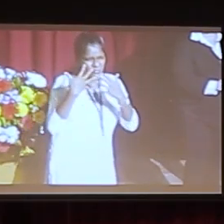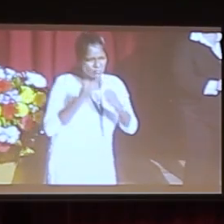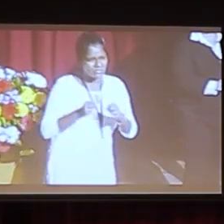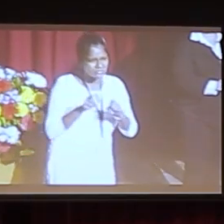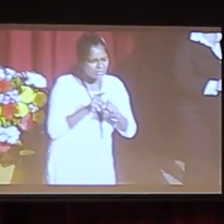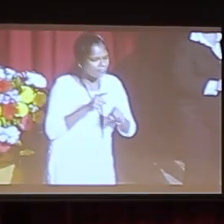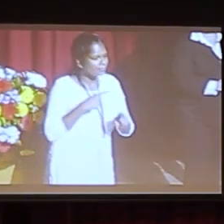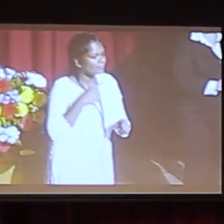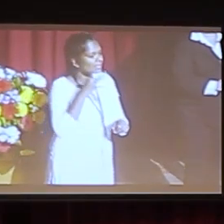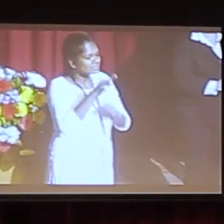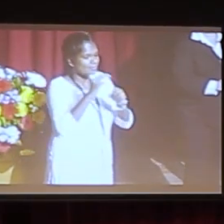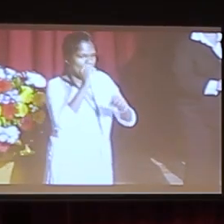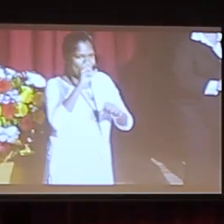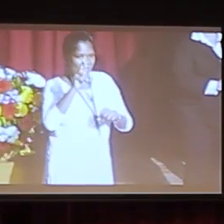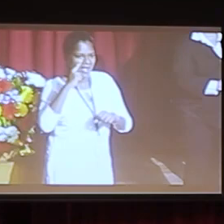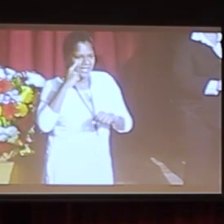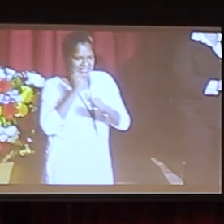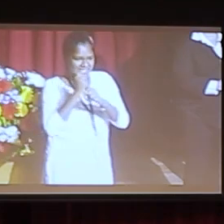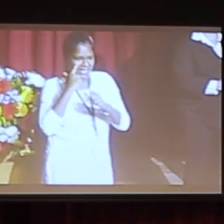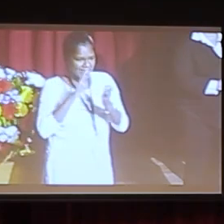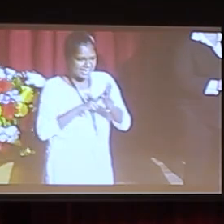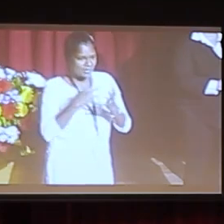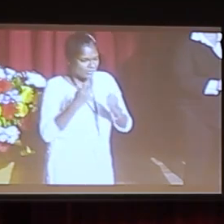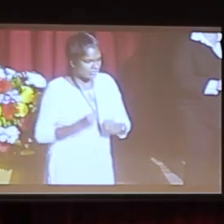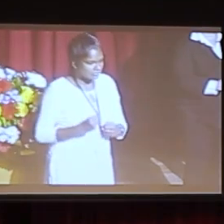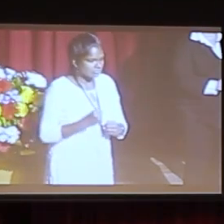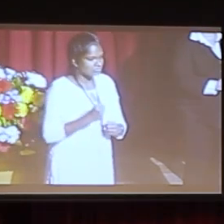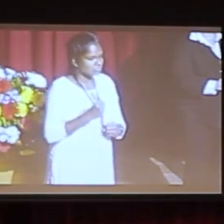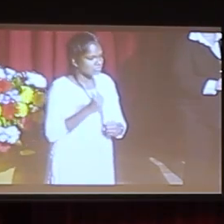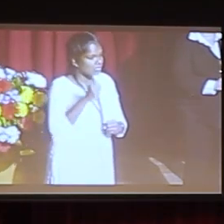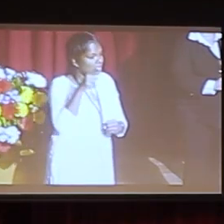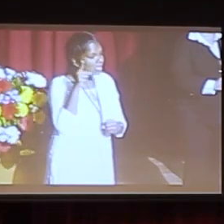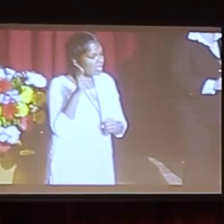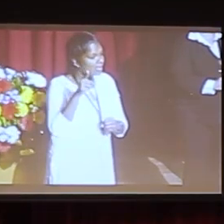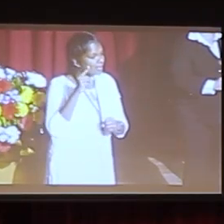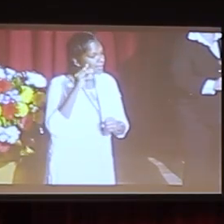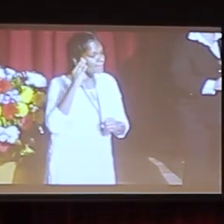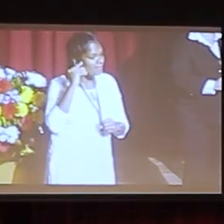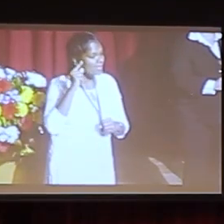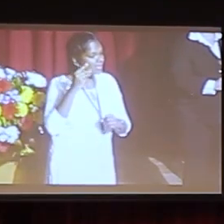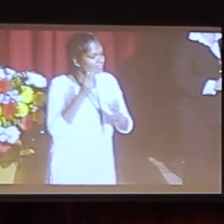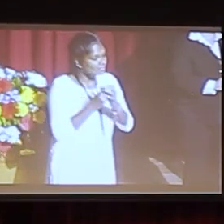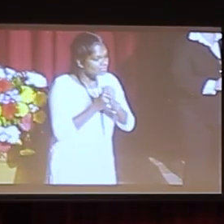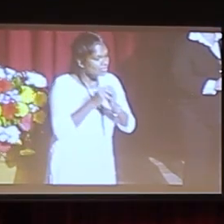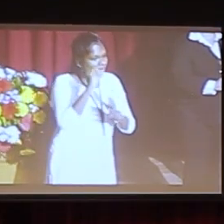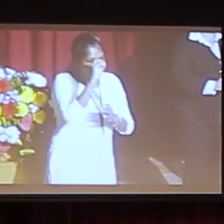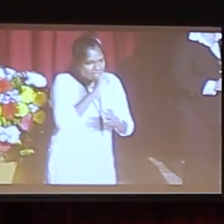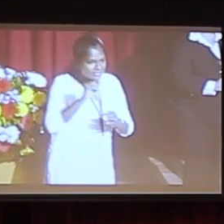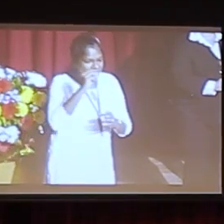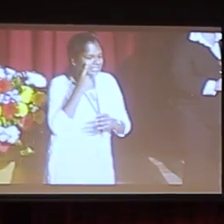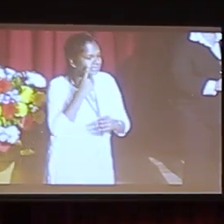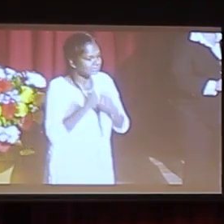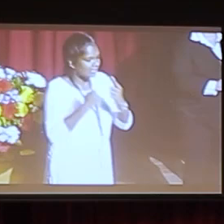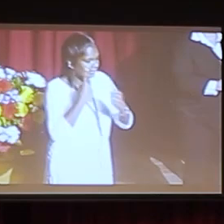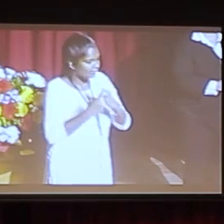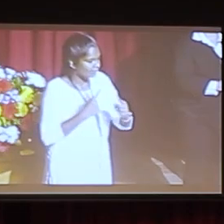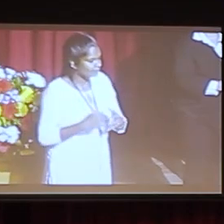let's say origin, then From man's origin. Let us check the spelling of